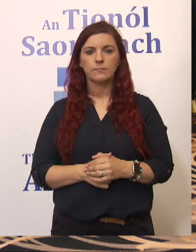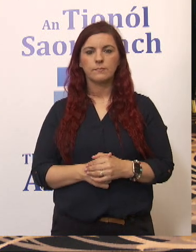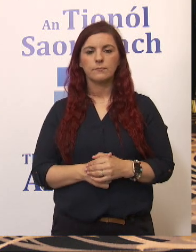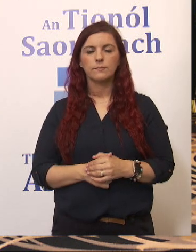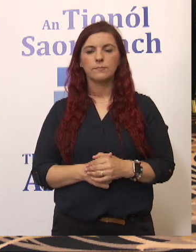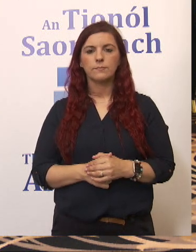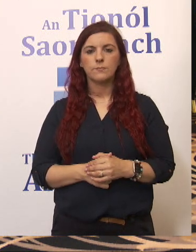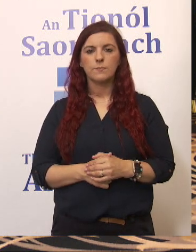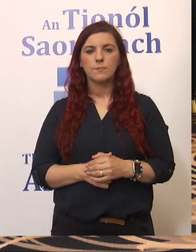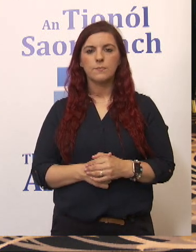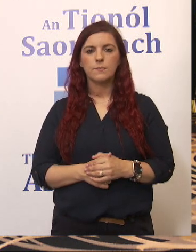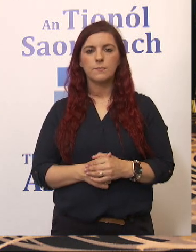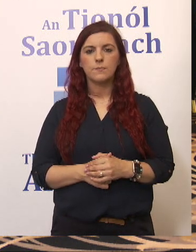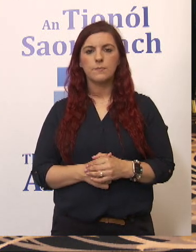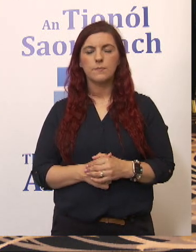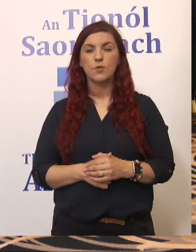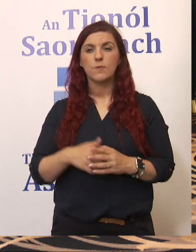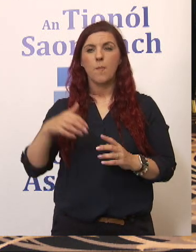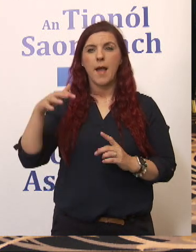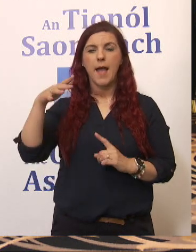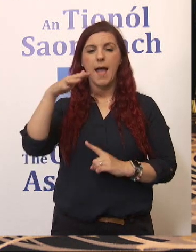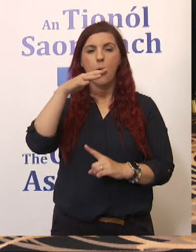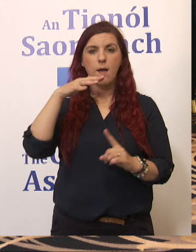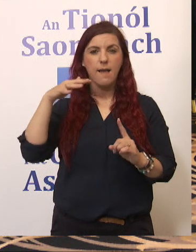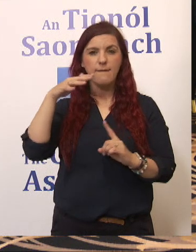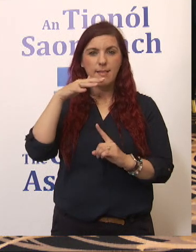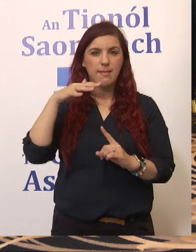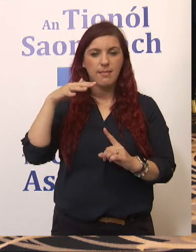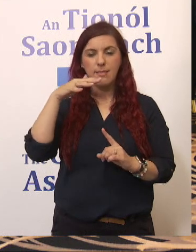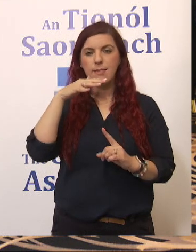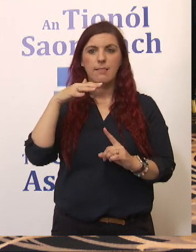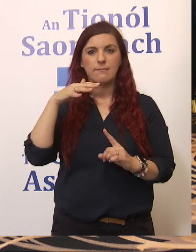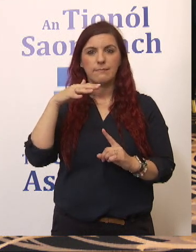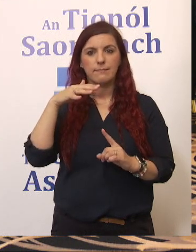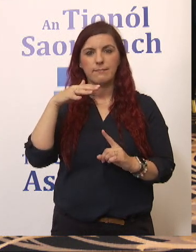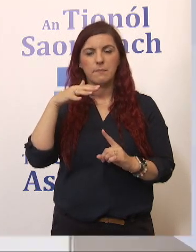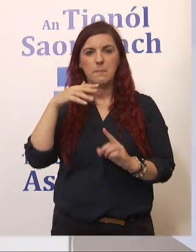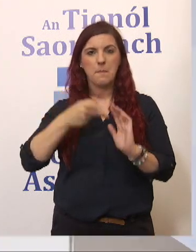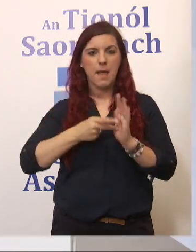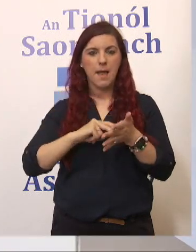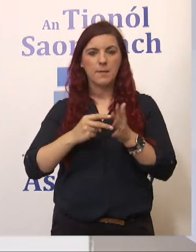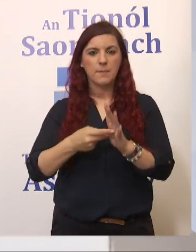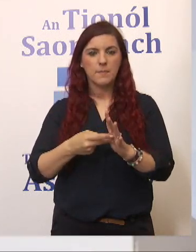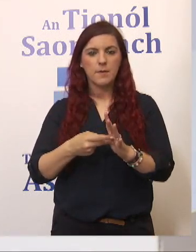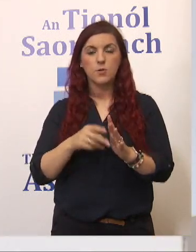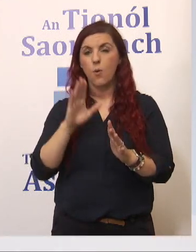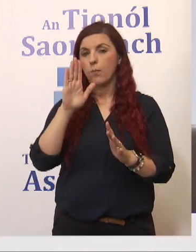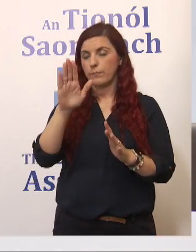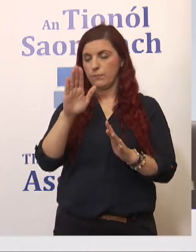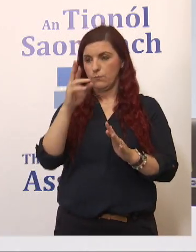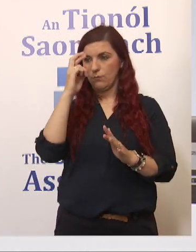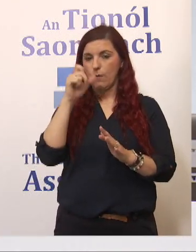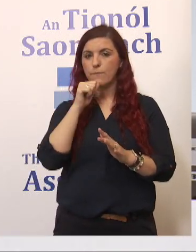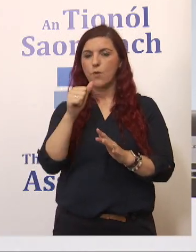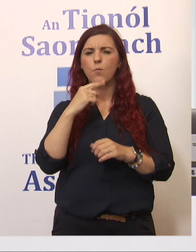And if we just look at our very, very high level to commence with our plan of action, and before I do, we always refer